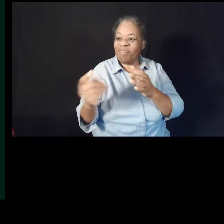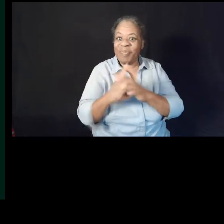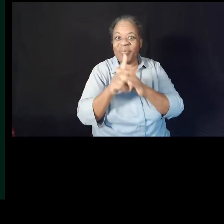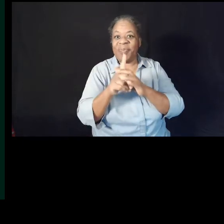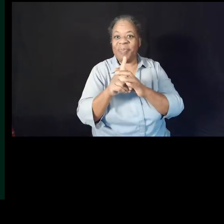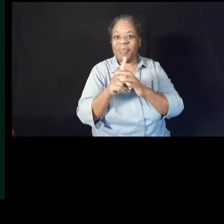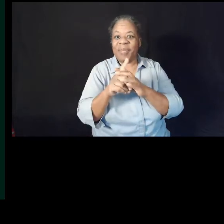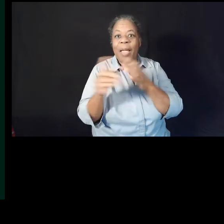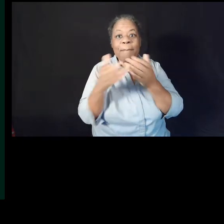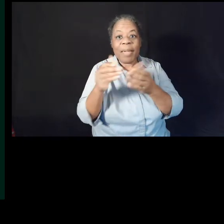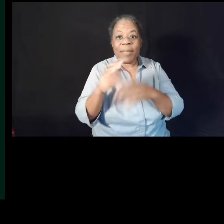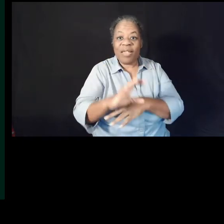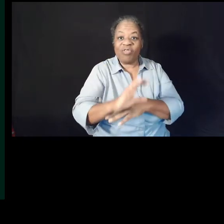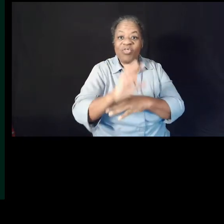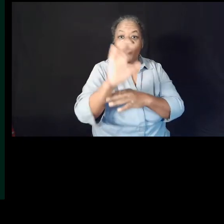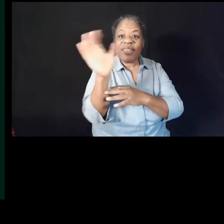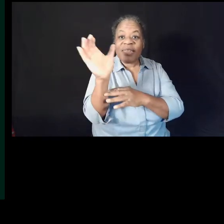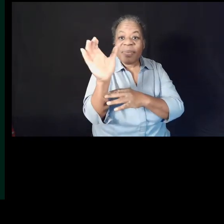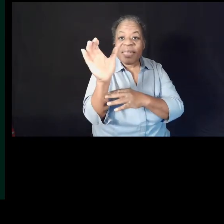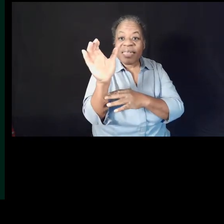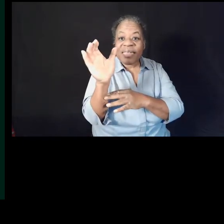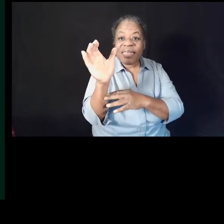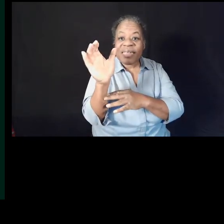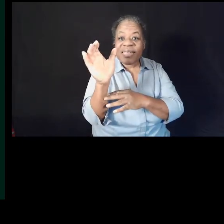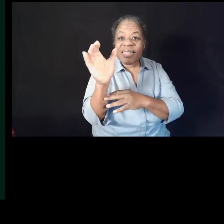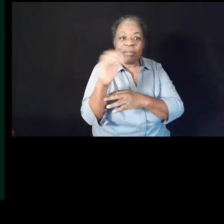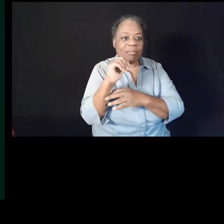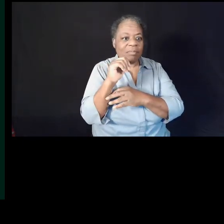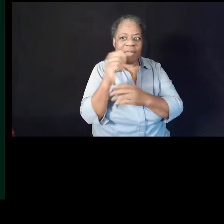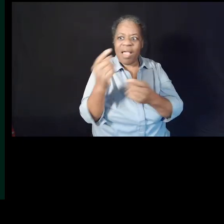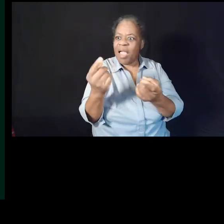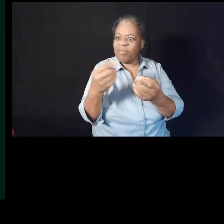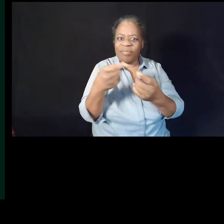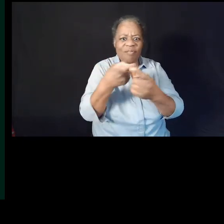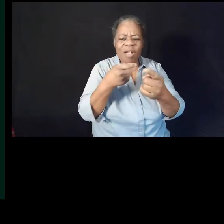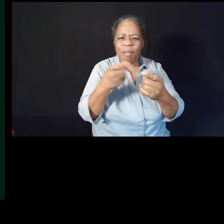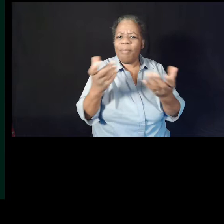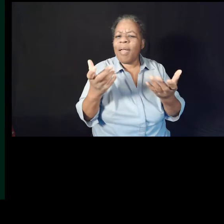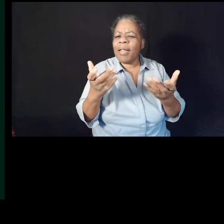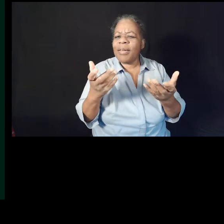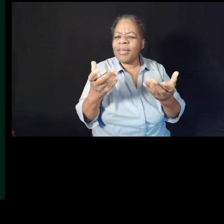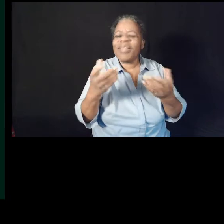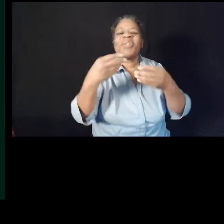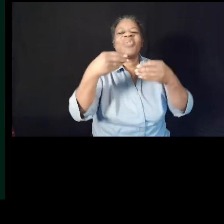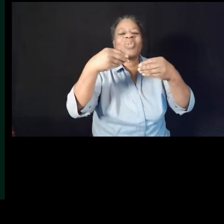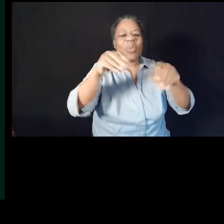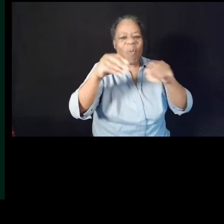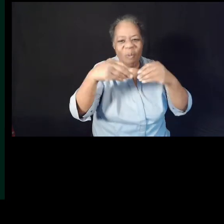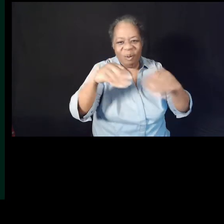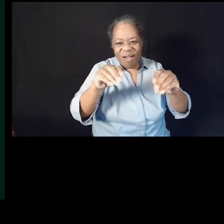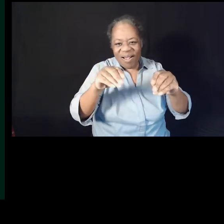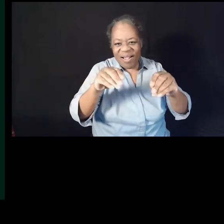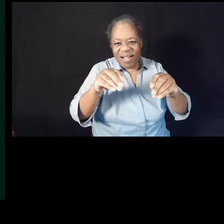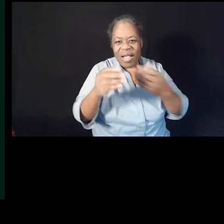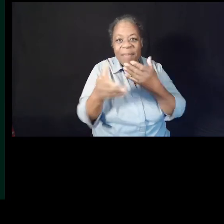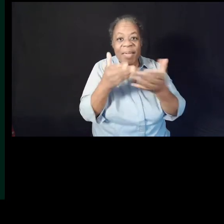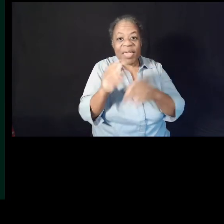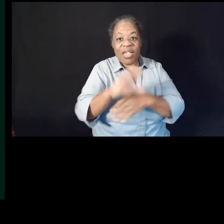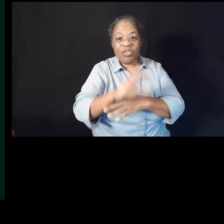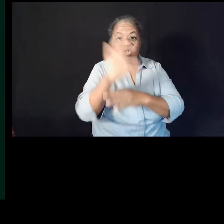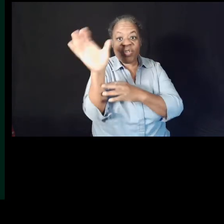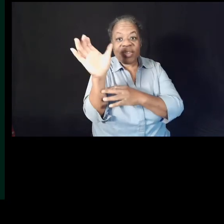Maybe Christmas, he thought, doesn't come from a store. Maybe Christmas,